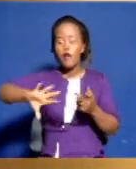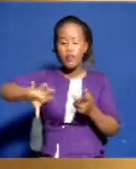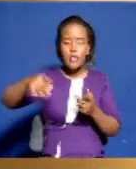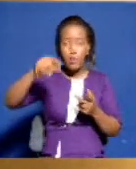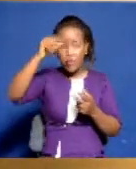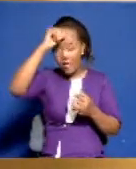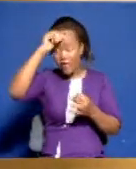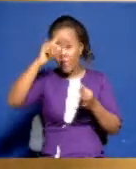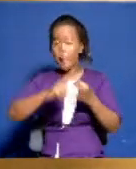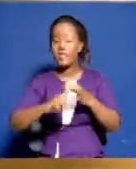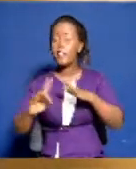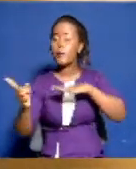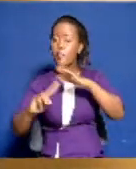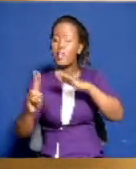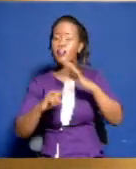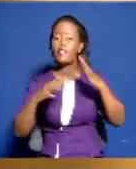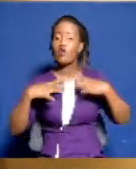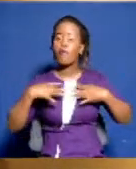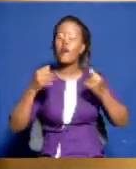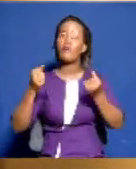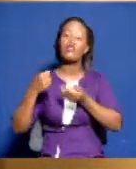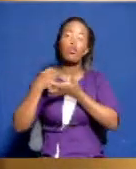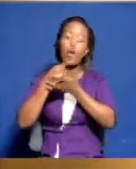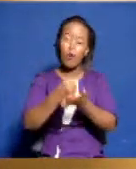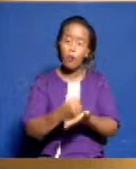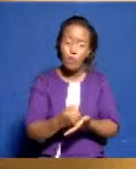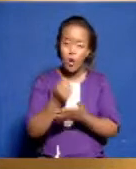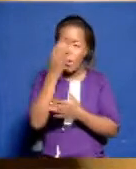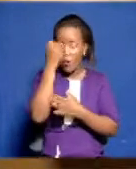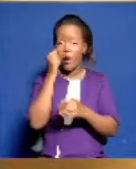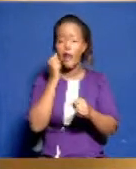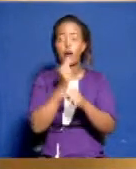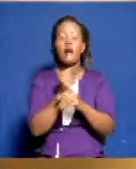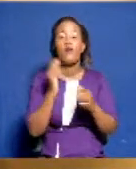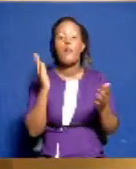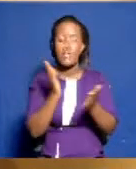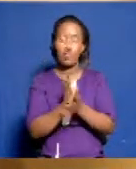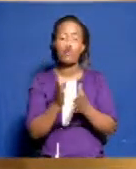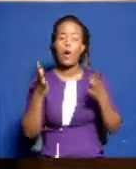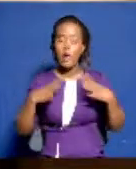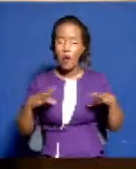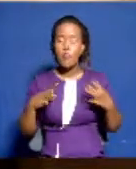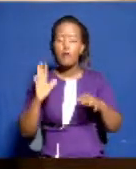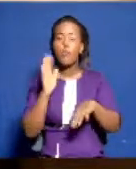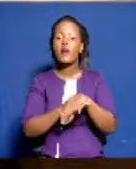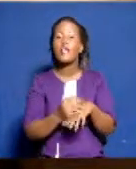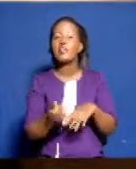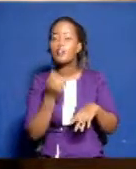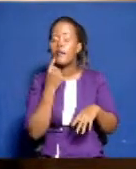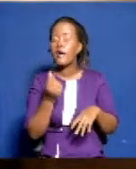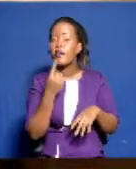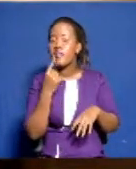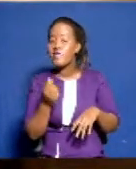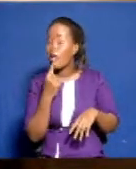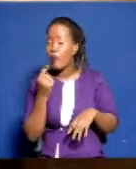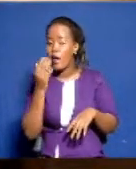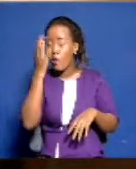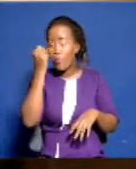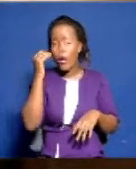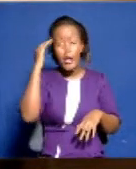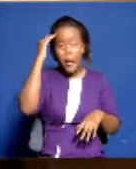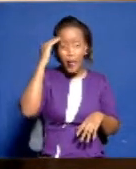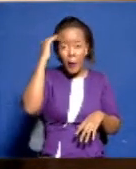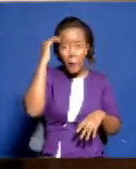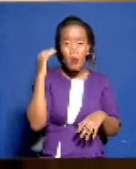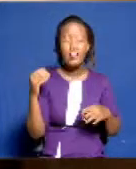Health kusaidiana kuhakikisha kwamba watu hawa wameelekezwa kupata dawa, kwa sababu ugonjwa wa akili